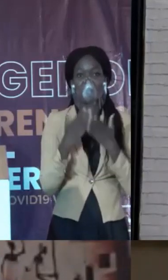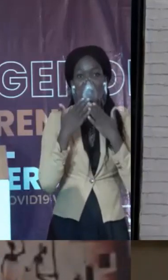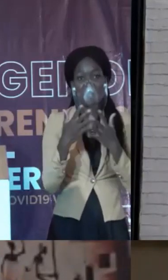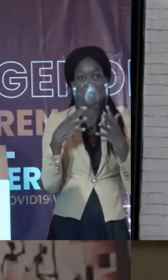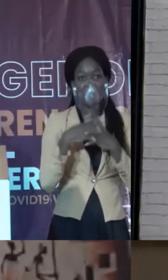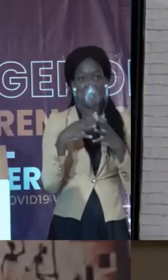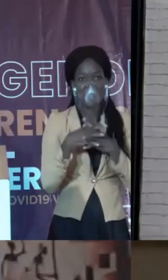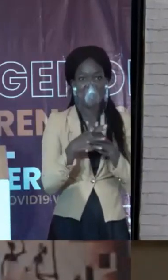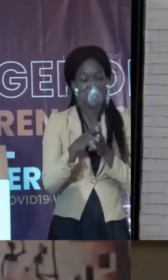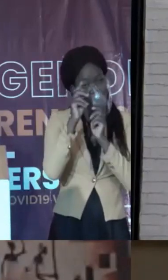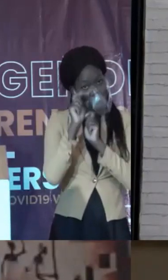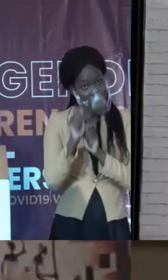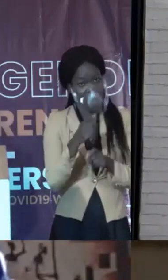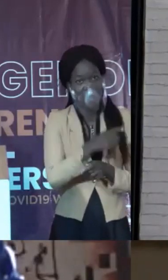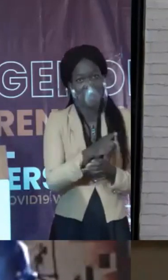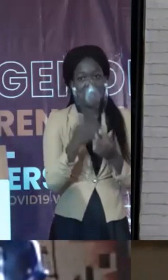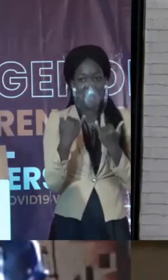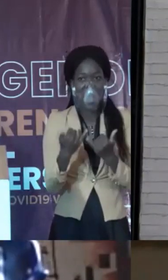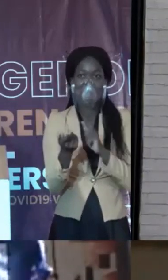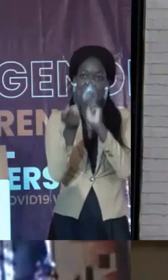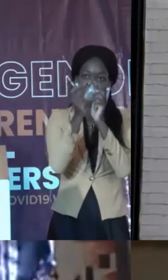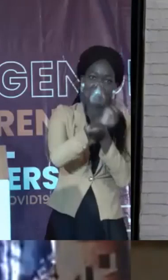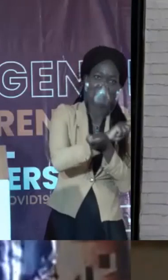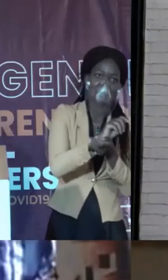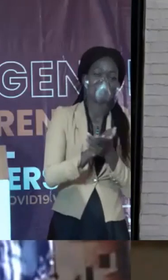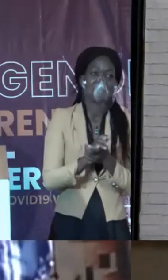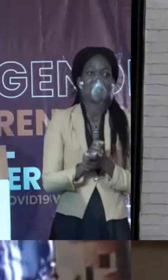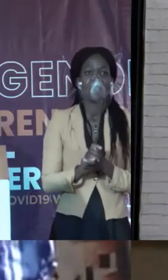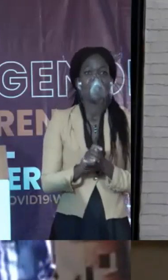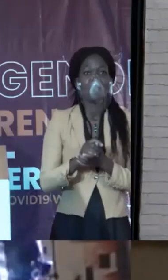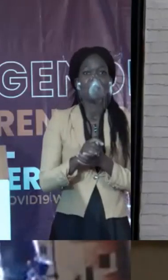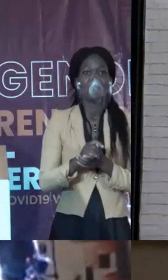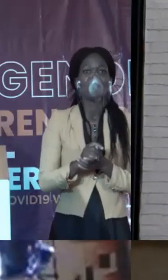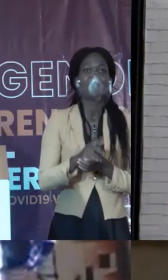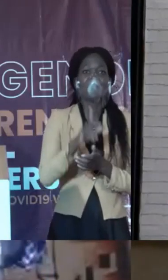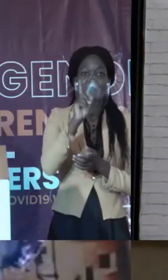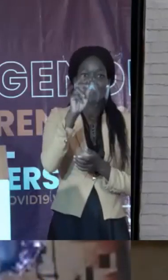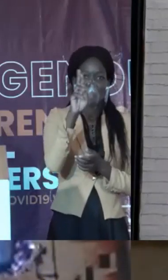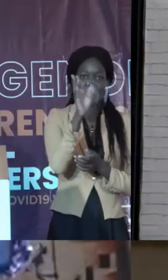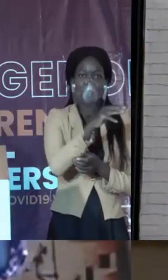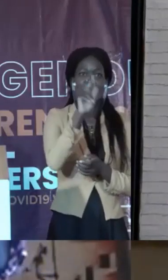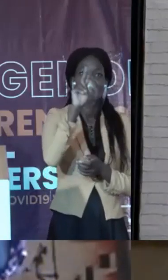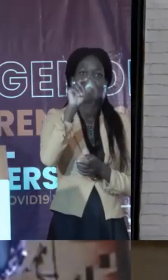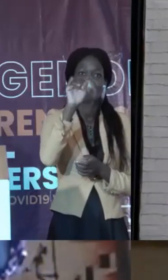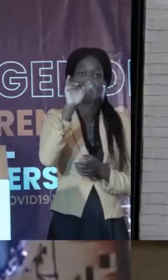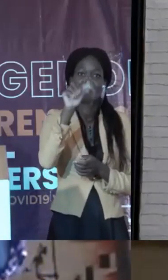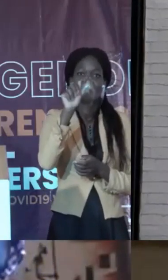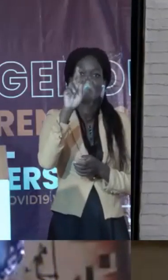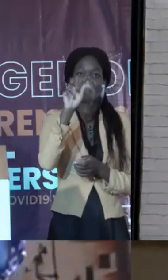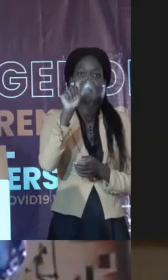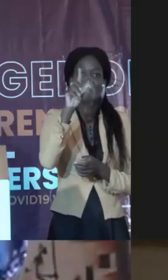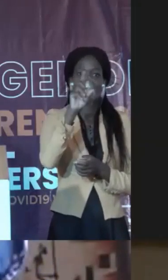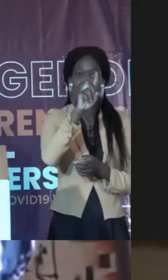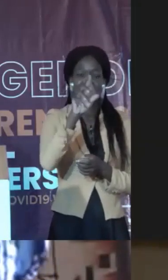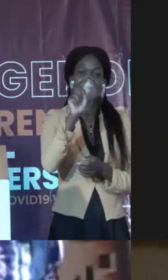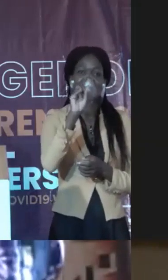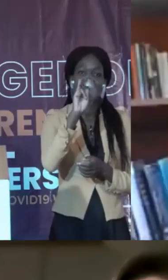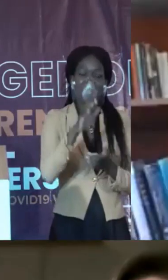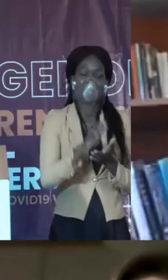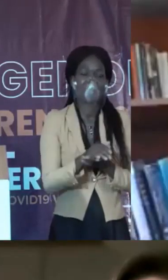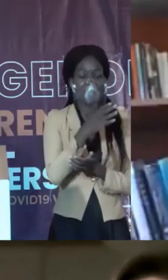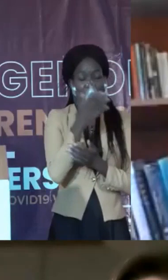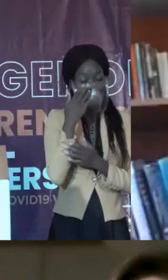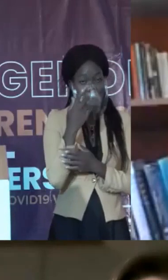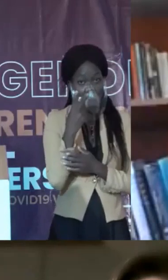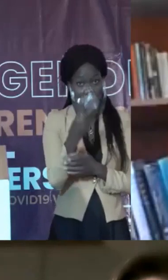Nyarazai. Dr. Nyarazai, when you look at women, I think we're talking about women that are being